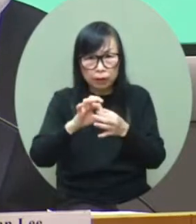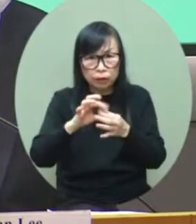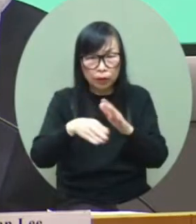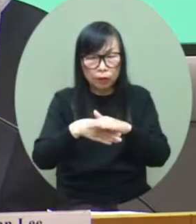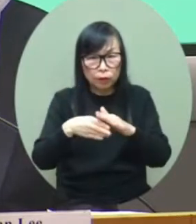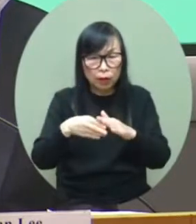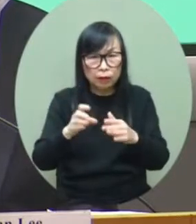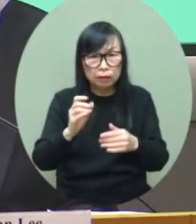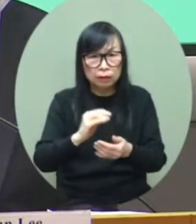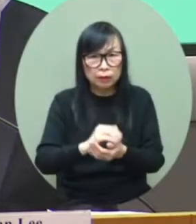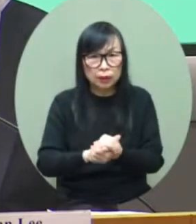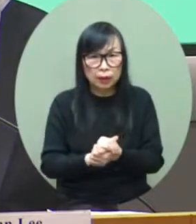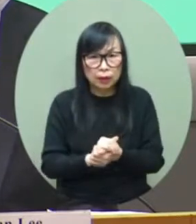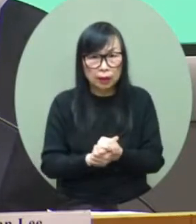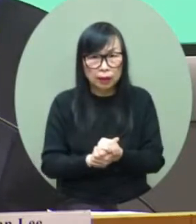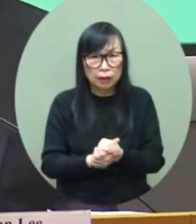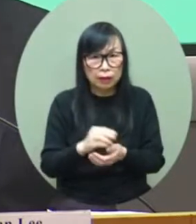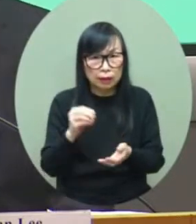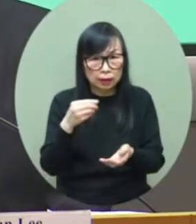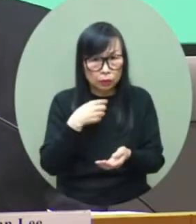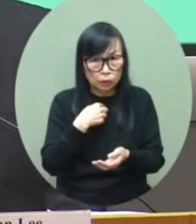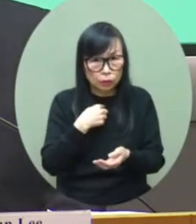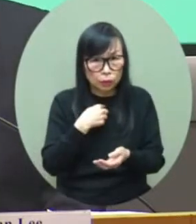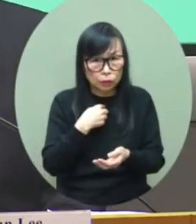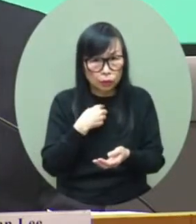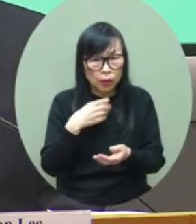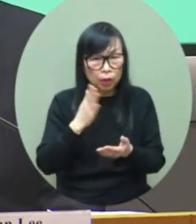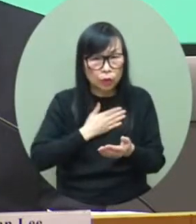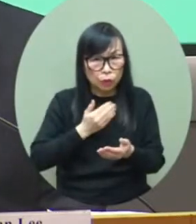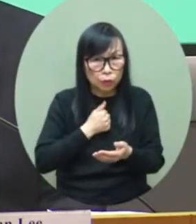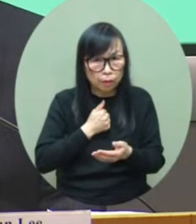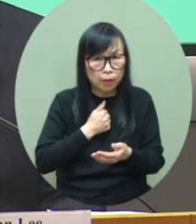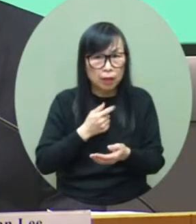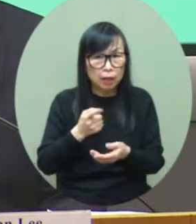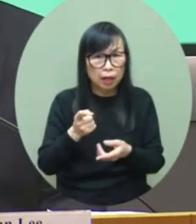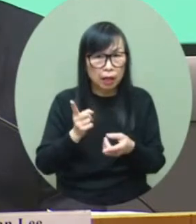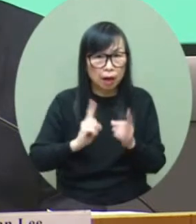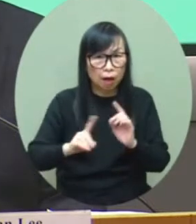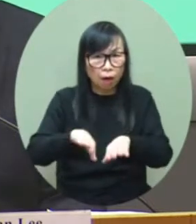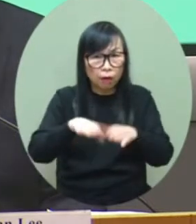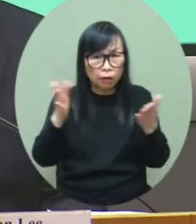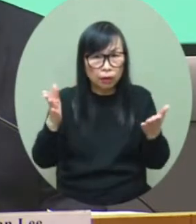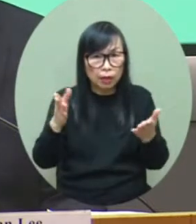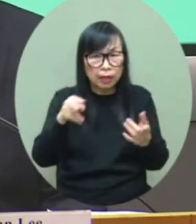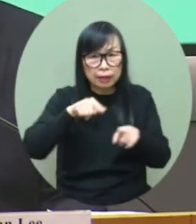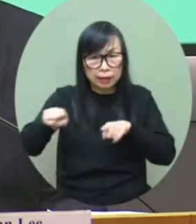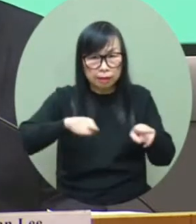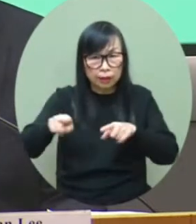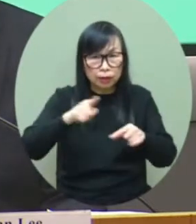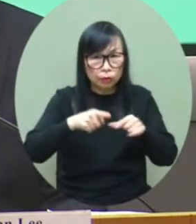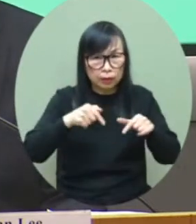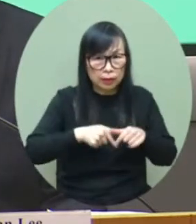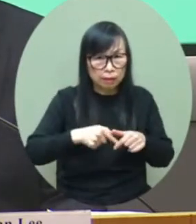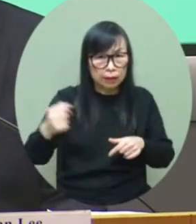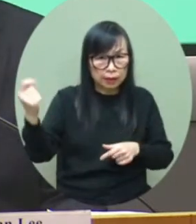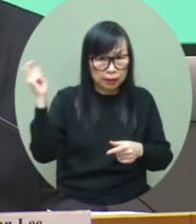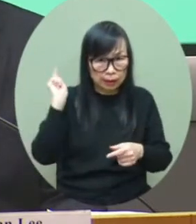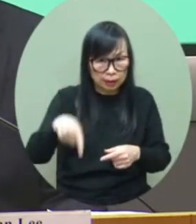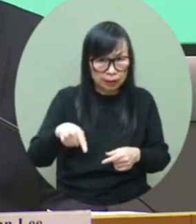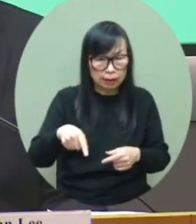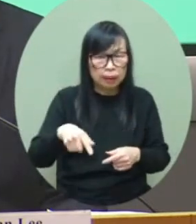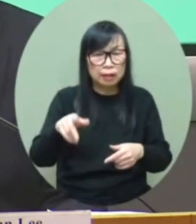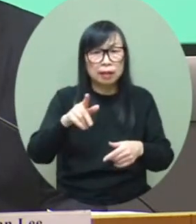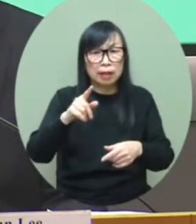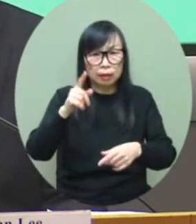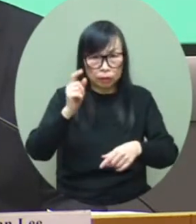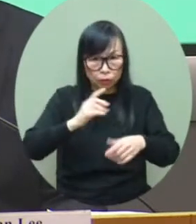the revenue departments will work together with the immigration department, transport department, make sure everything is in order. And there is a